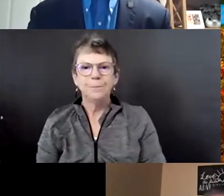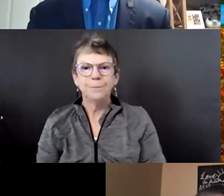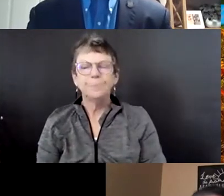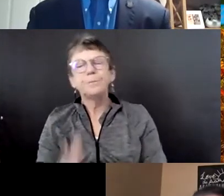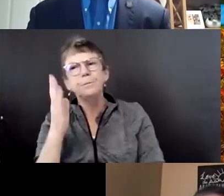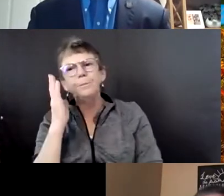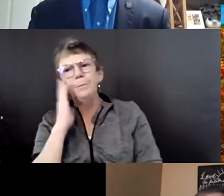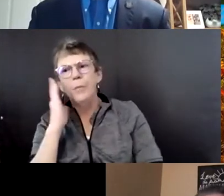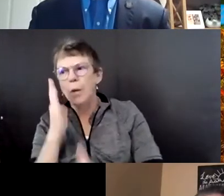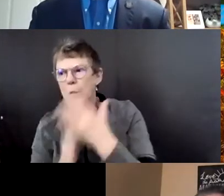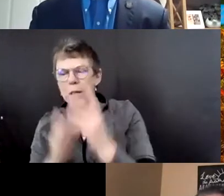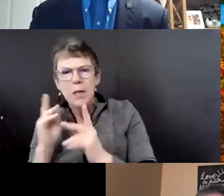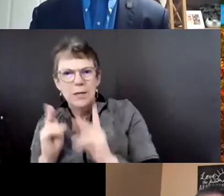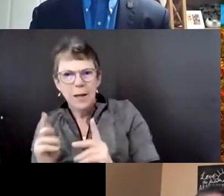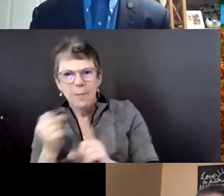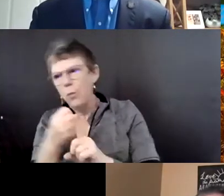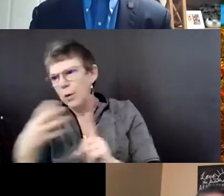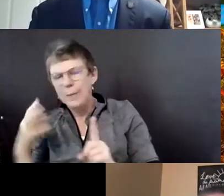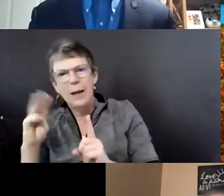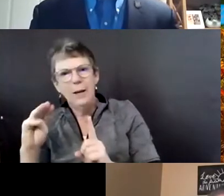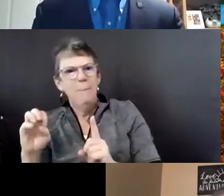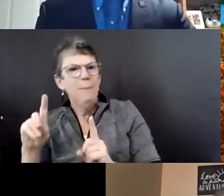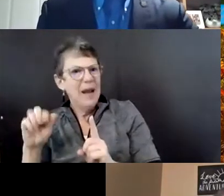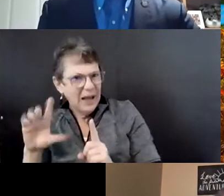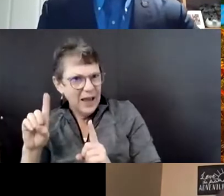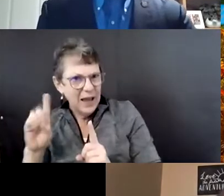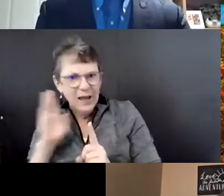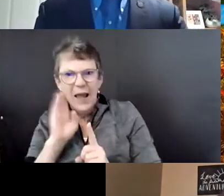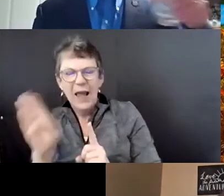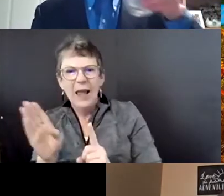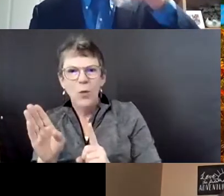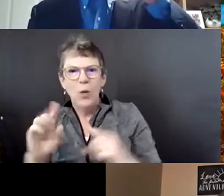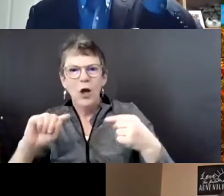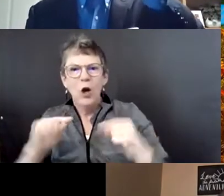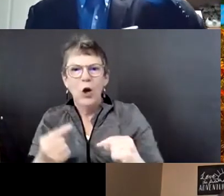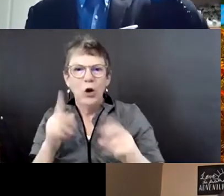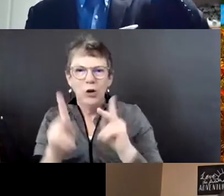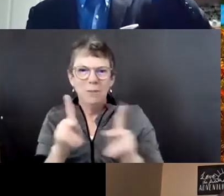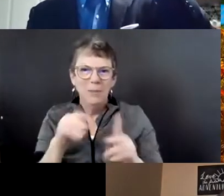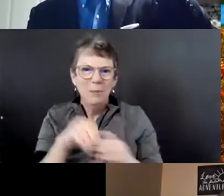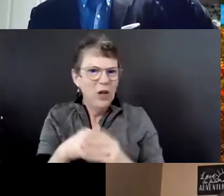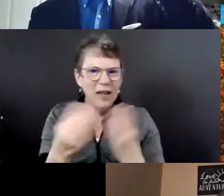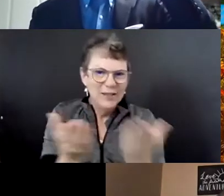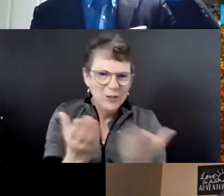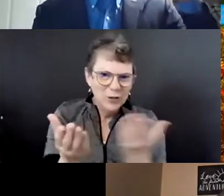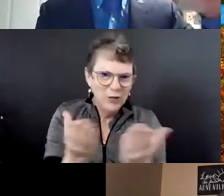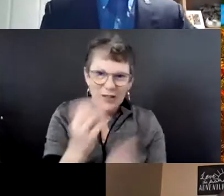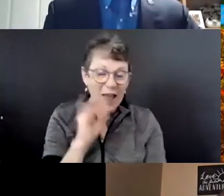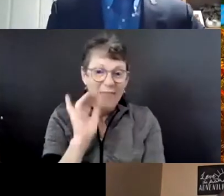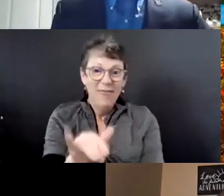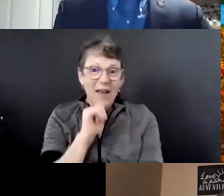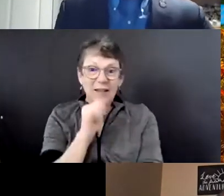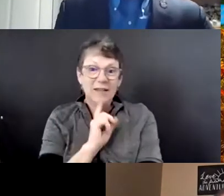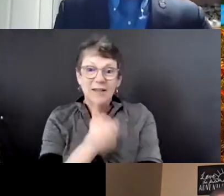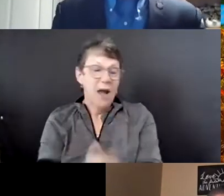we expand Medicaid, that's going to somehow hurt the people in service. And I just want to say that's not true. Yeah. So, and that's what